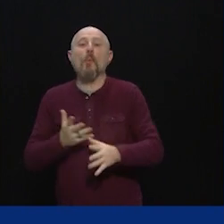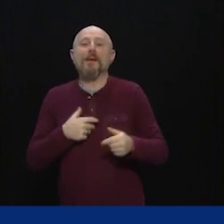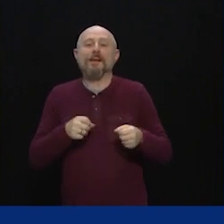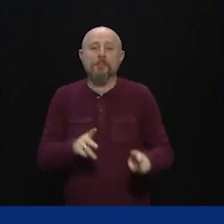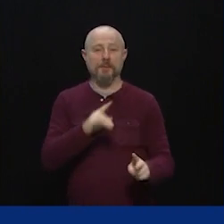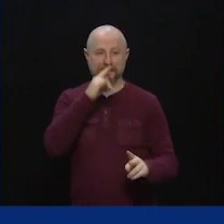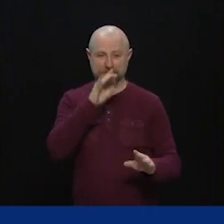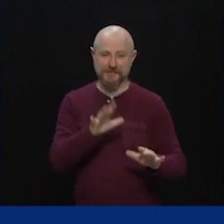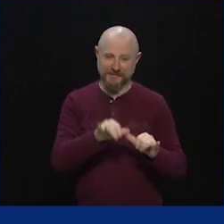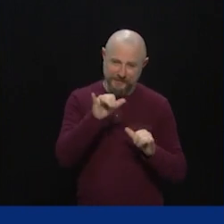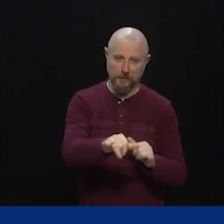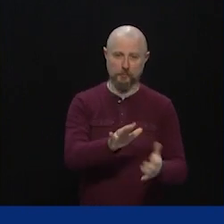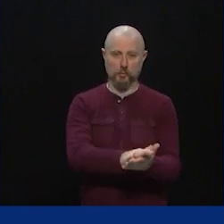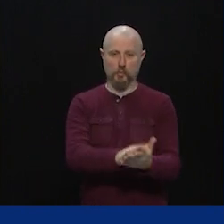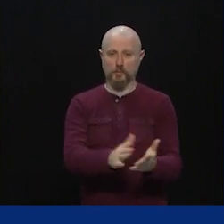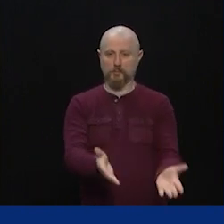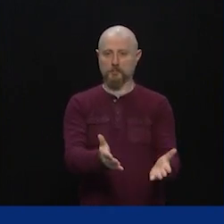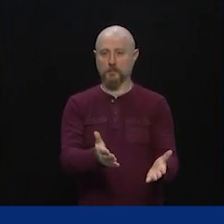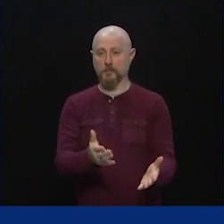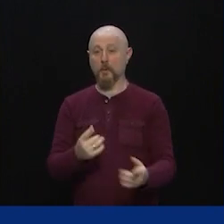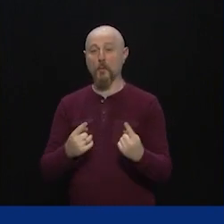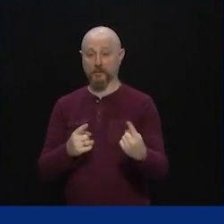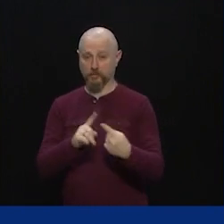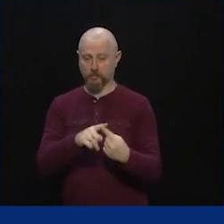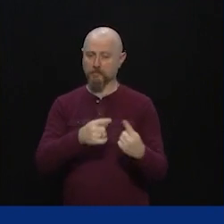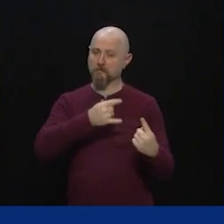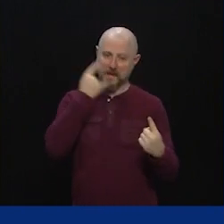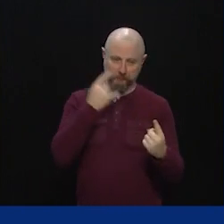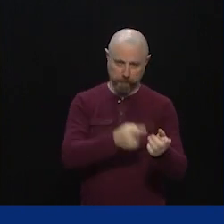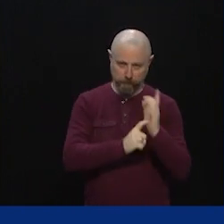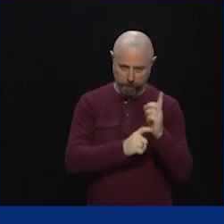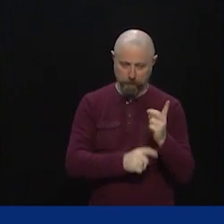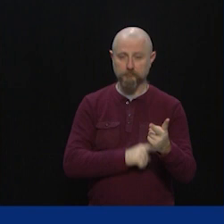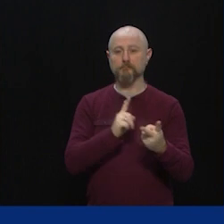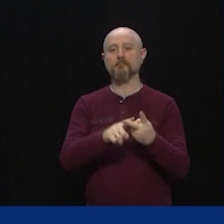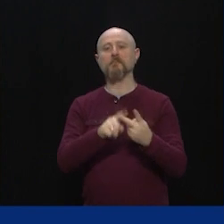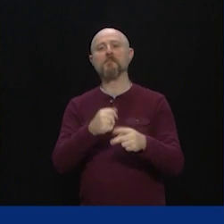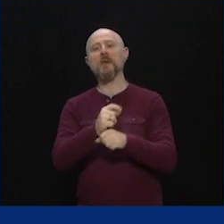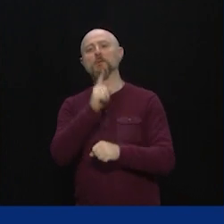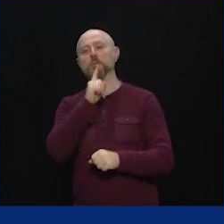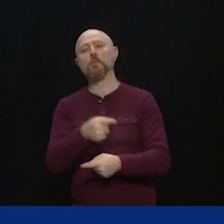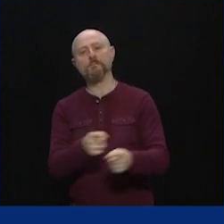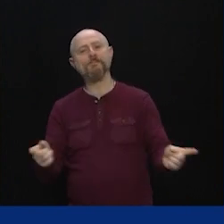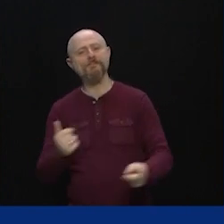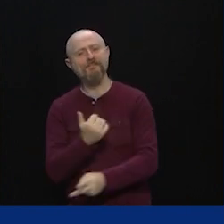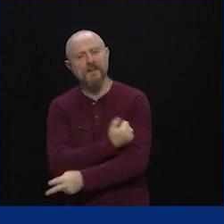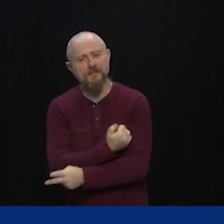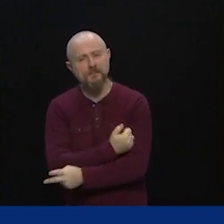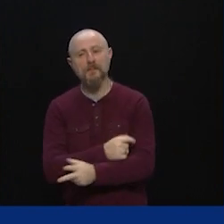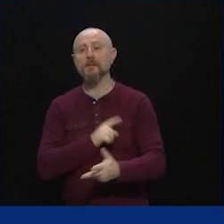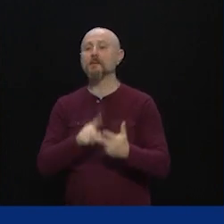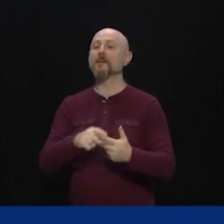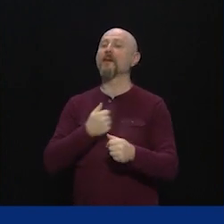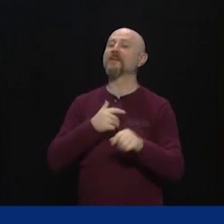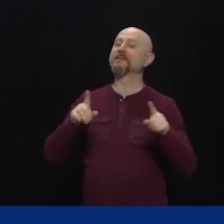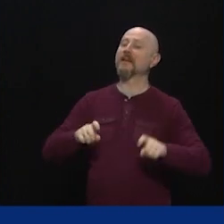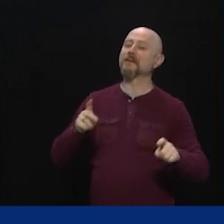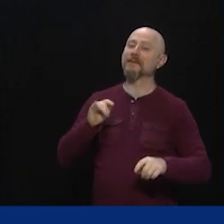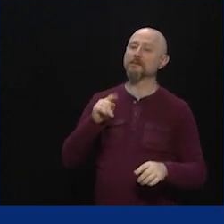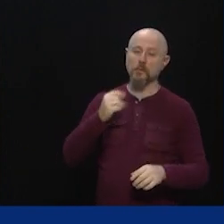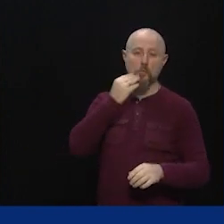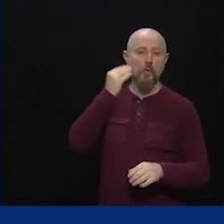had a statewide mask mandate, as well as making sure that they're vaccinated, and that we have test kits that can go home with the kids if anyone else in the